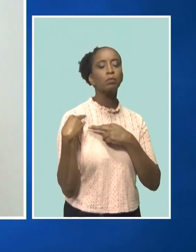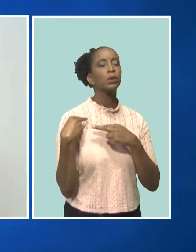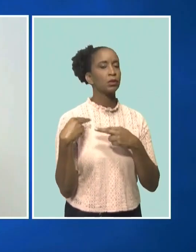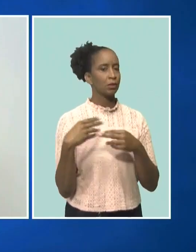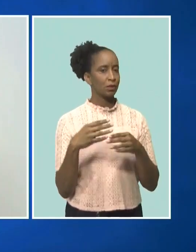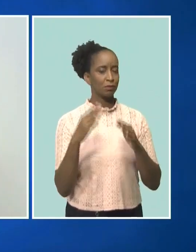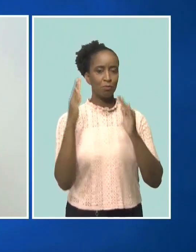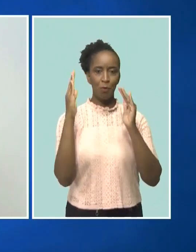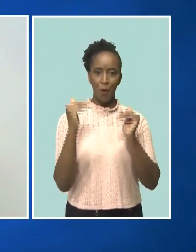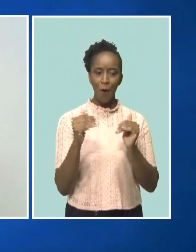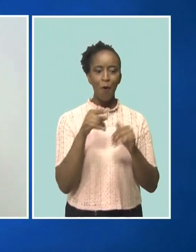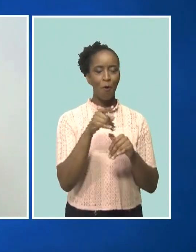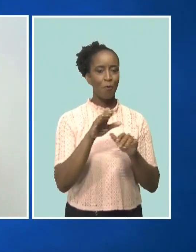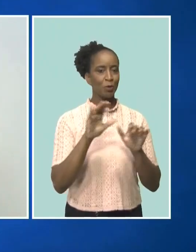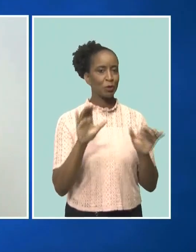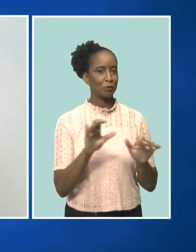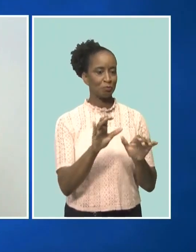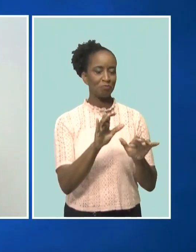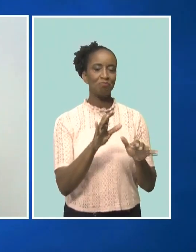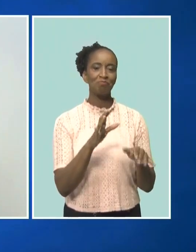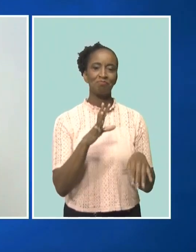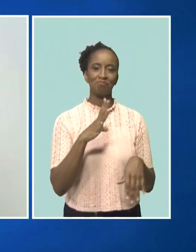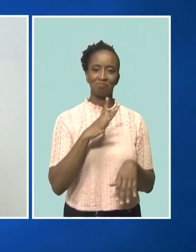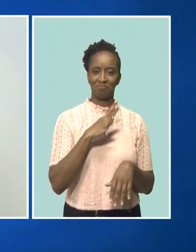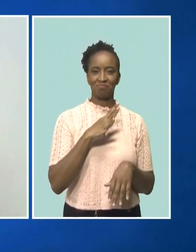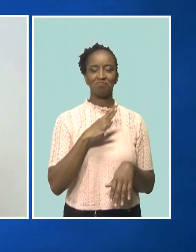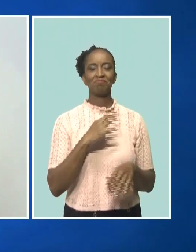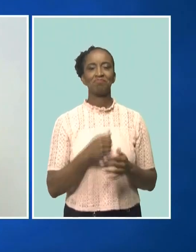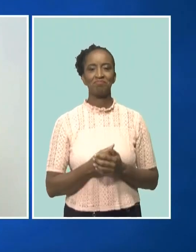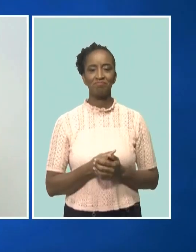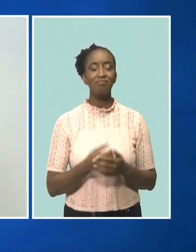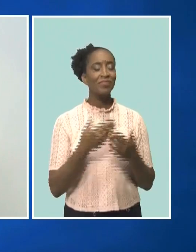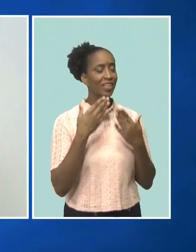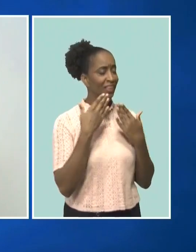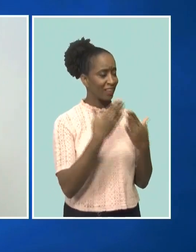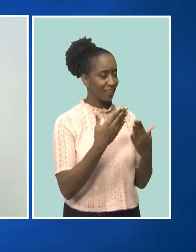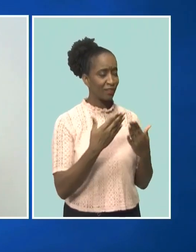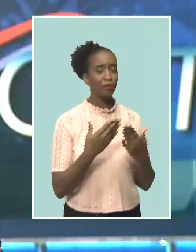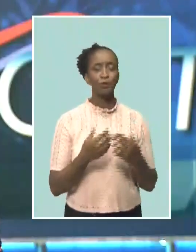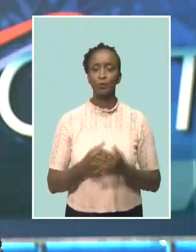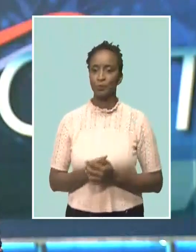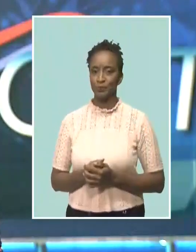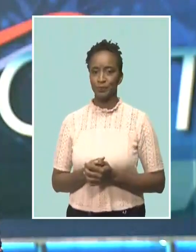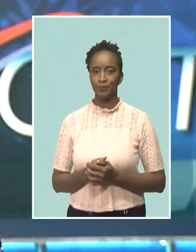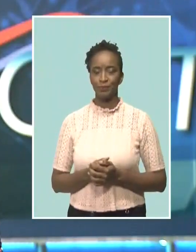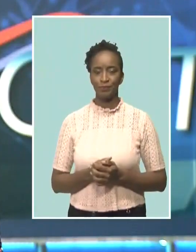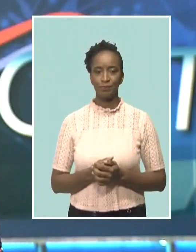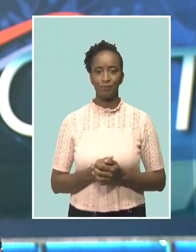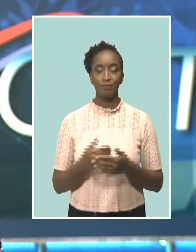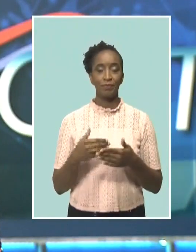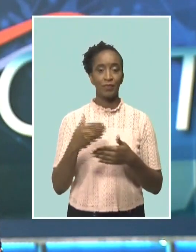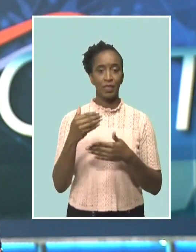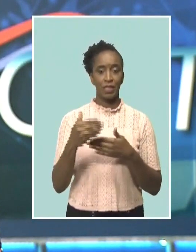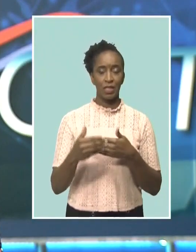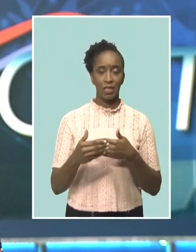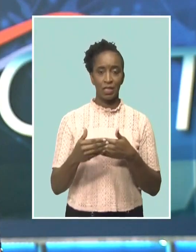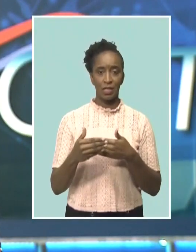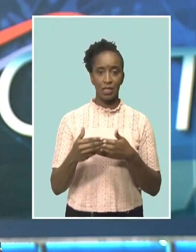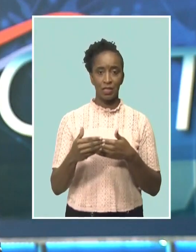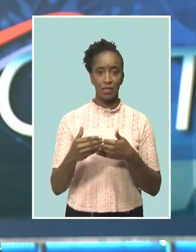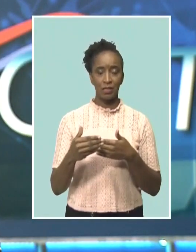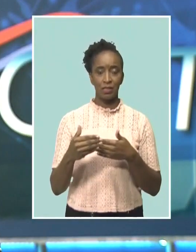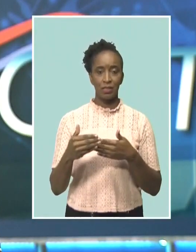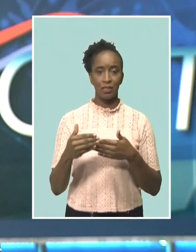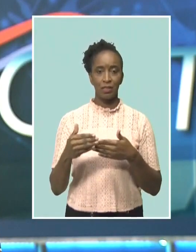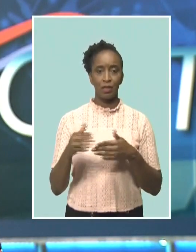right, thank you so much for sharing your opinion with us, political analyst Peter Wickham. Well, coming up on CBC NewsNight, another bumper